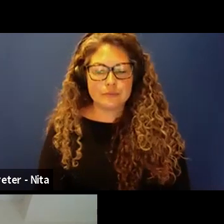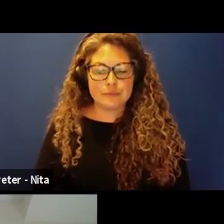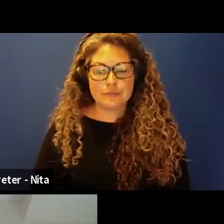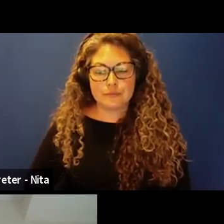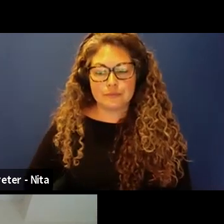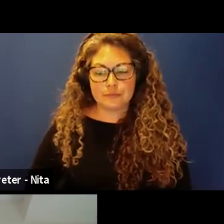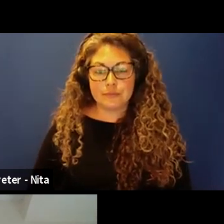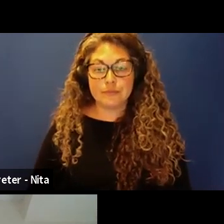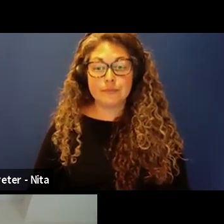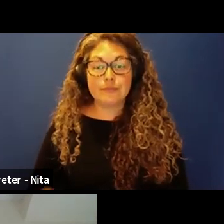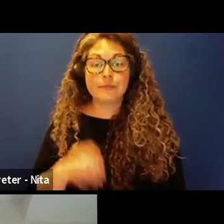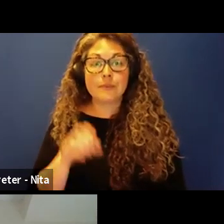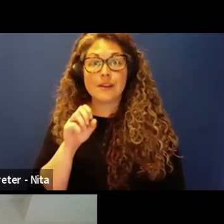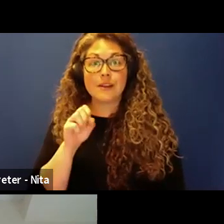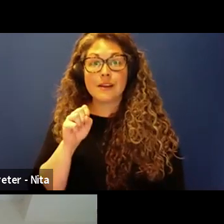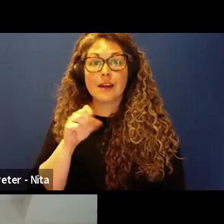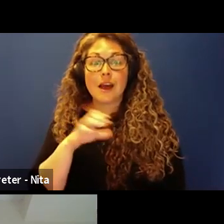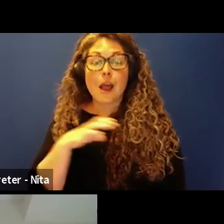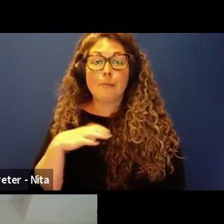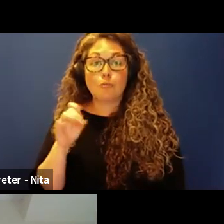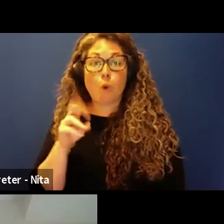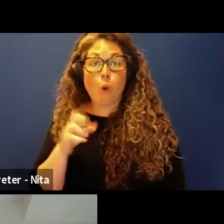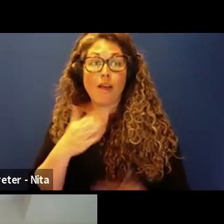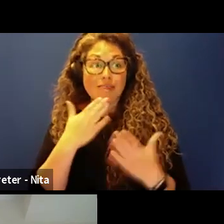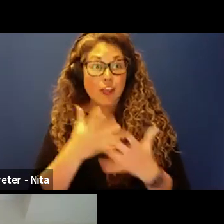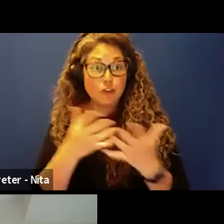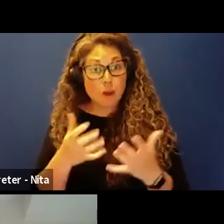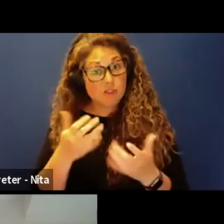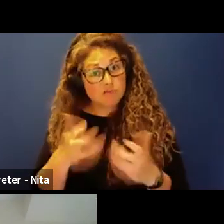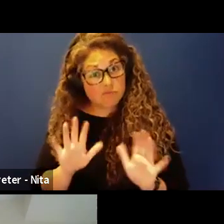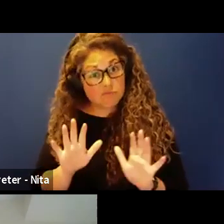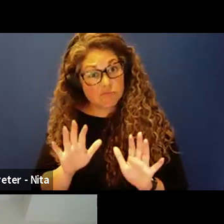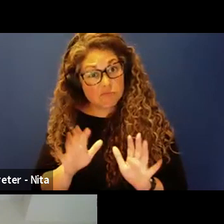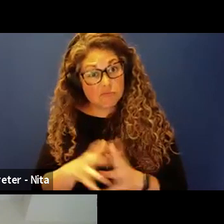Okay. All right. Thank you very much. Is that everything from you?